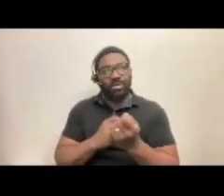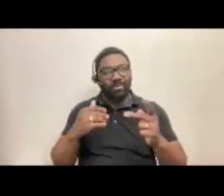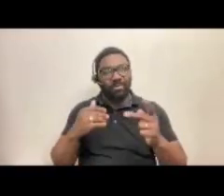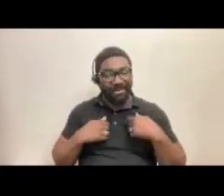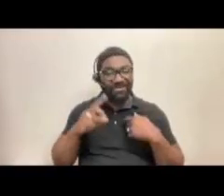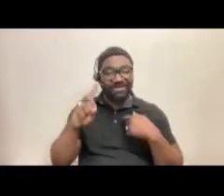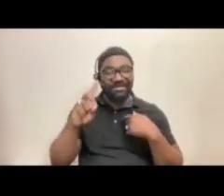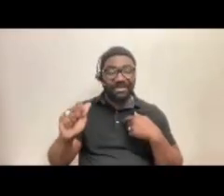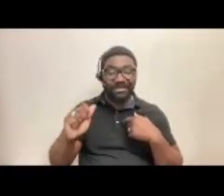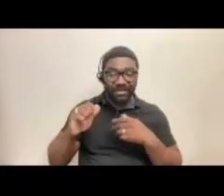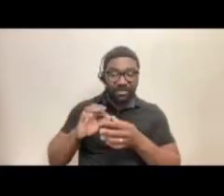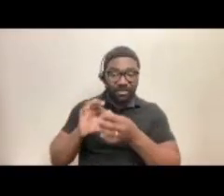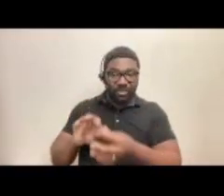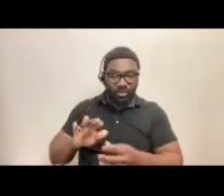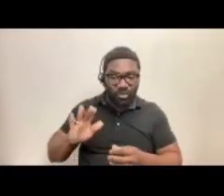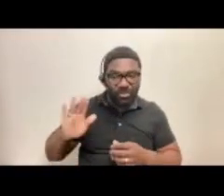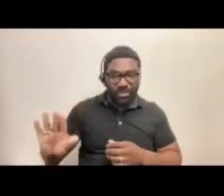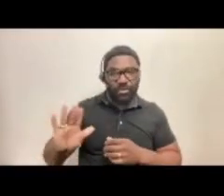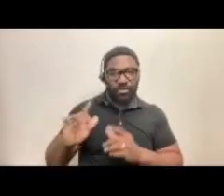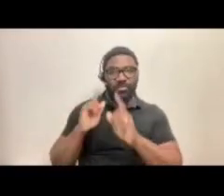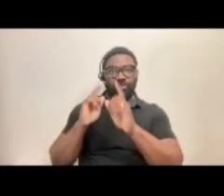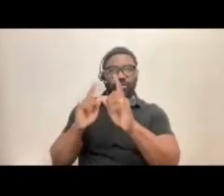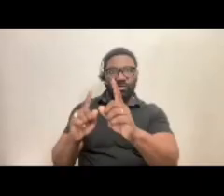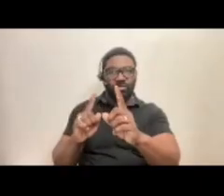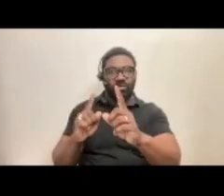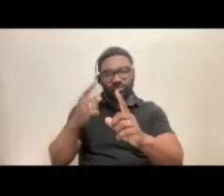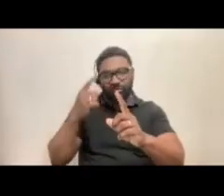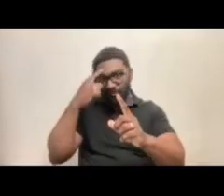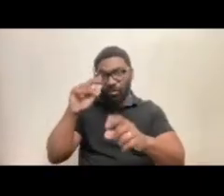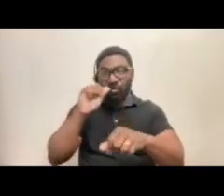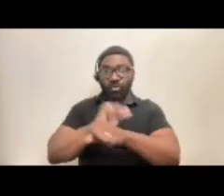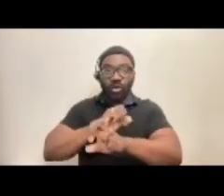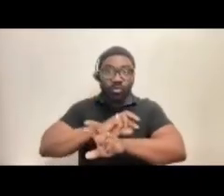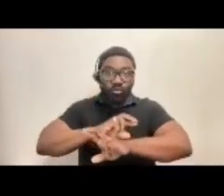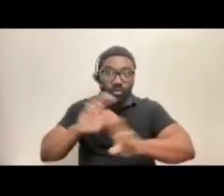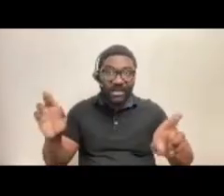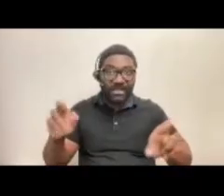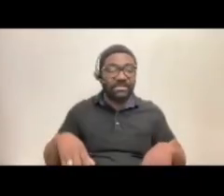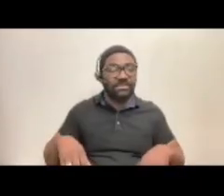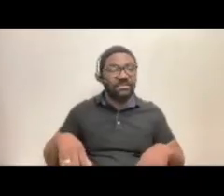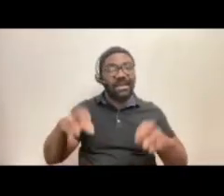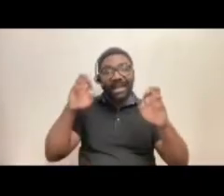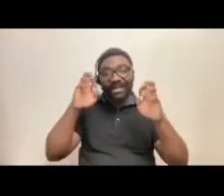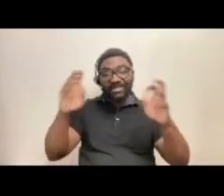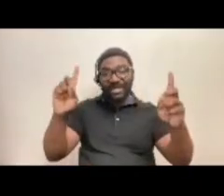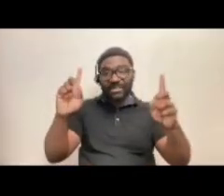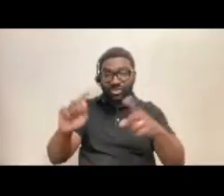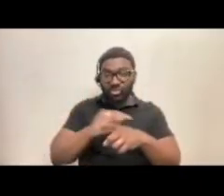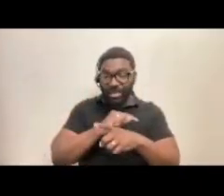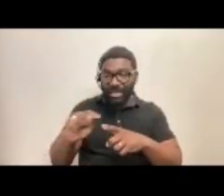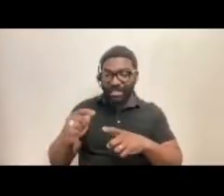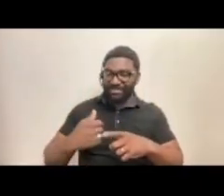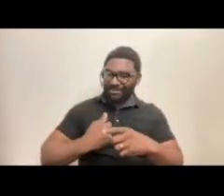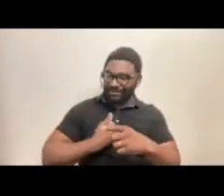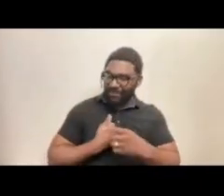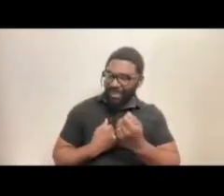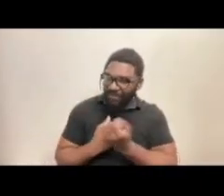goals related to work readiness, education and training, self-advocacy, and much